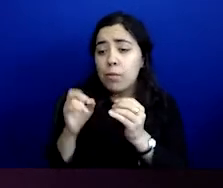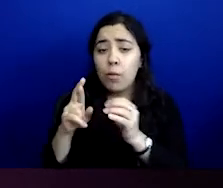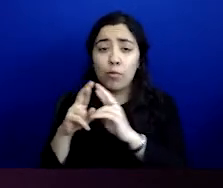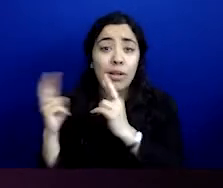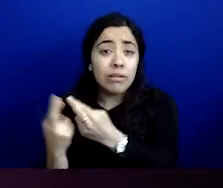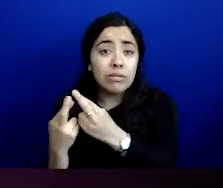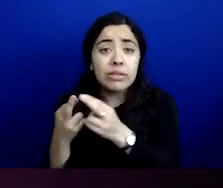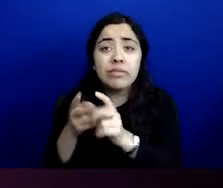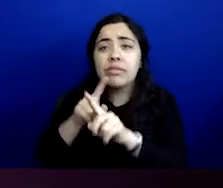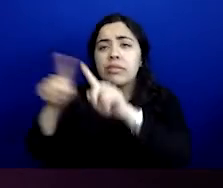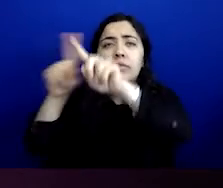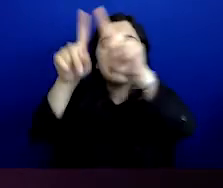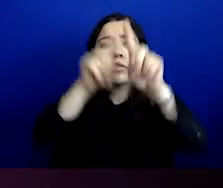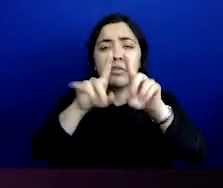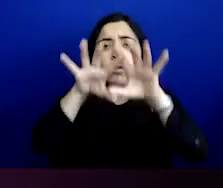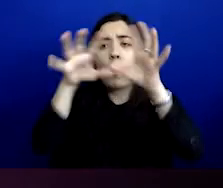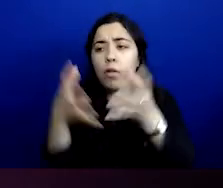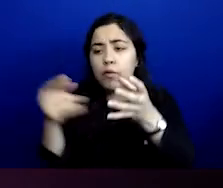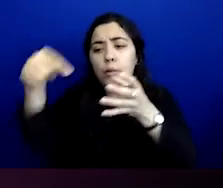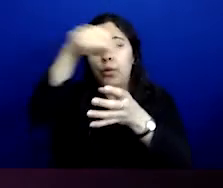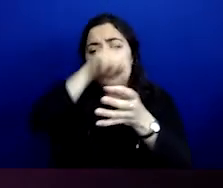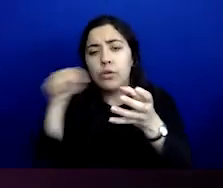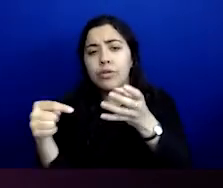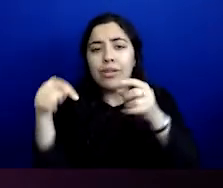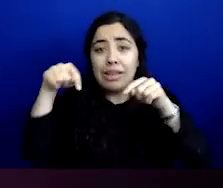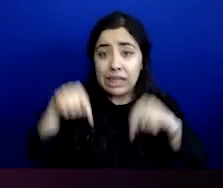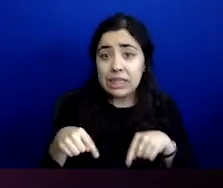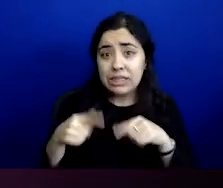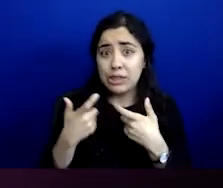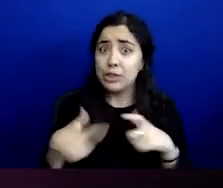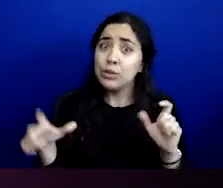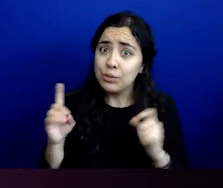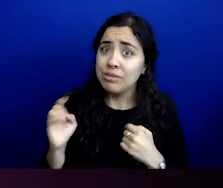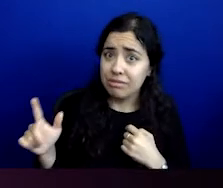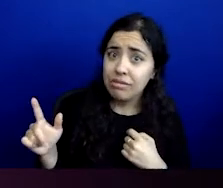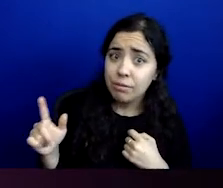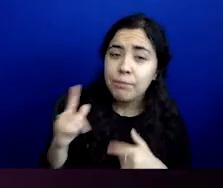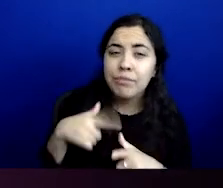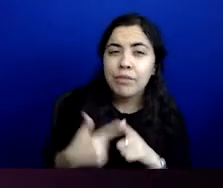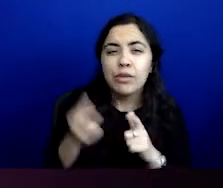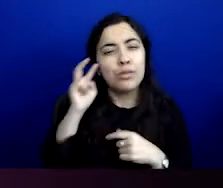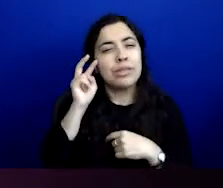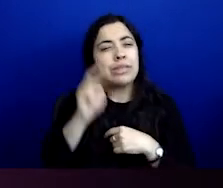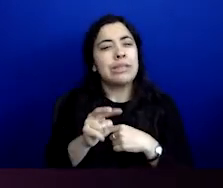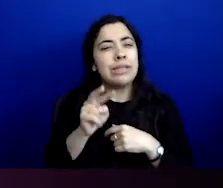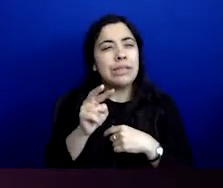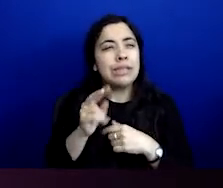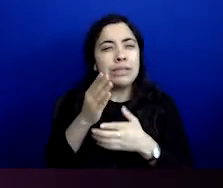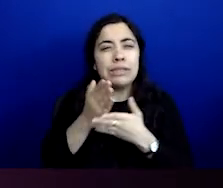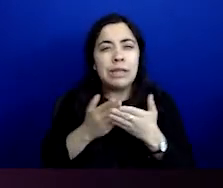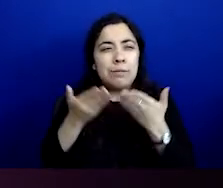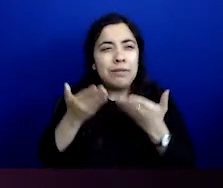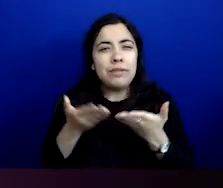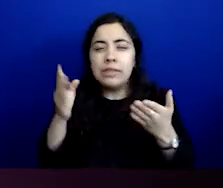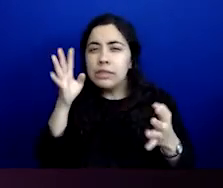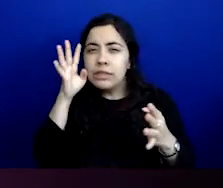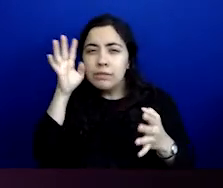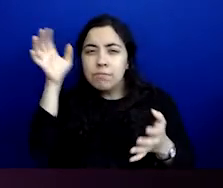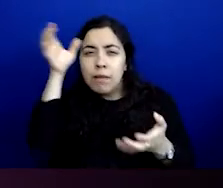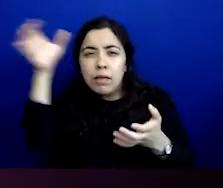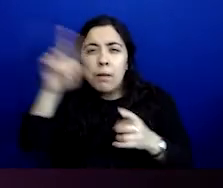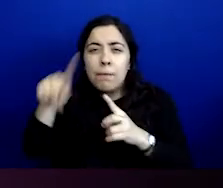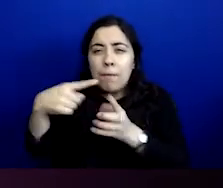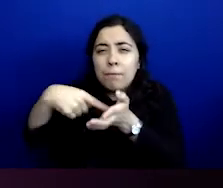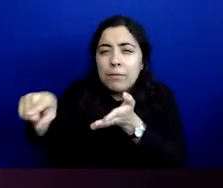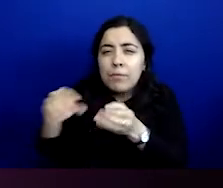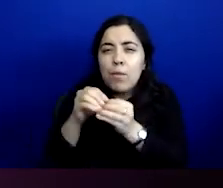that are in parts of the world where this is like an actual huge deal, then you kind of look at some of these ideas around